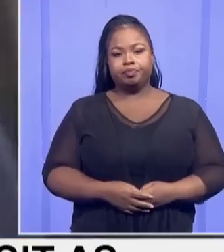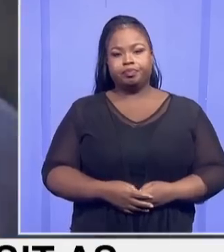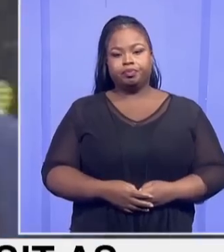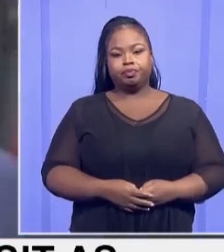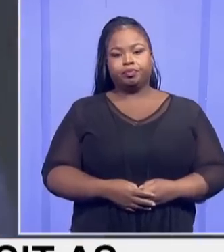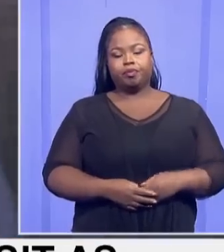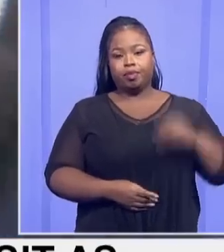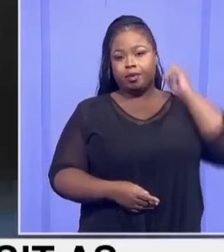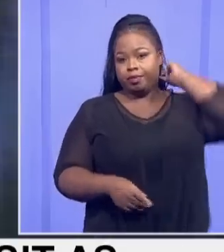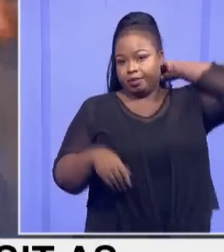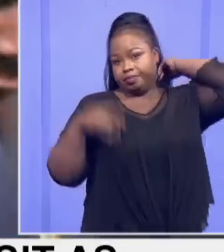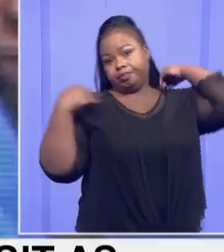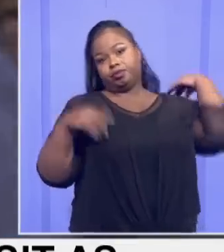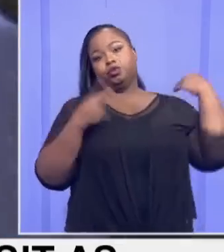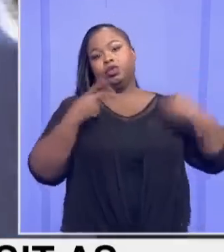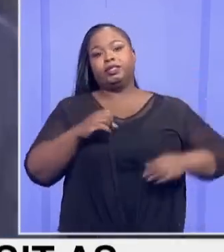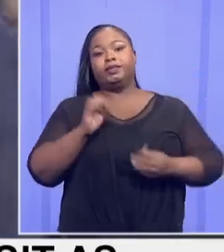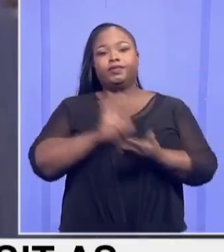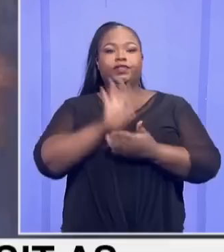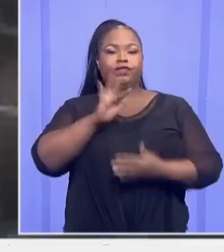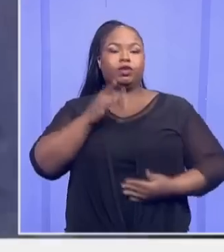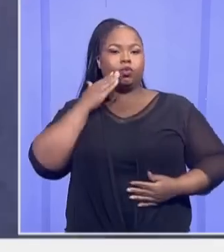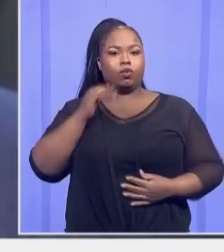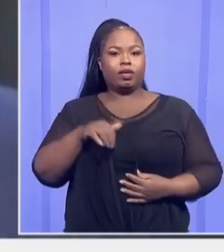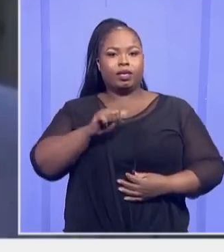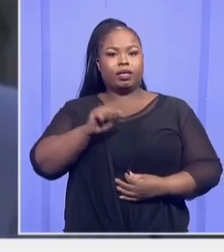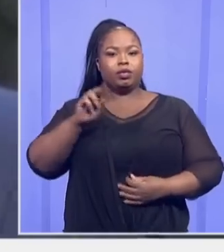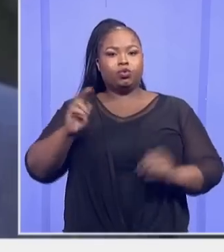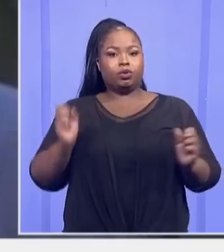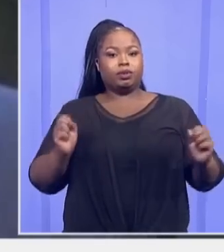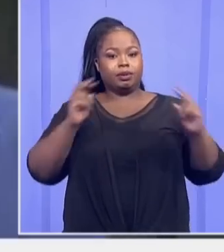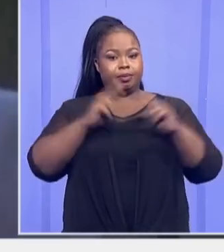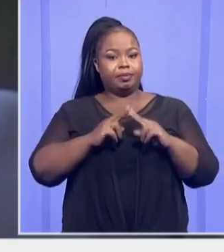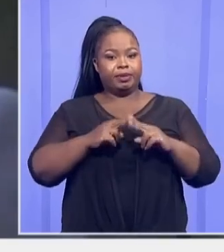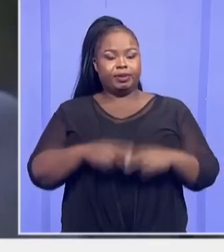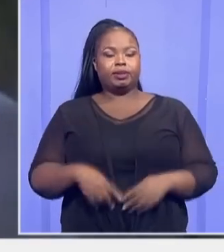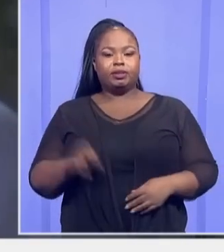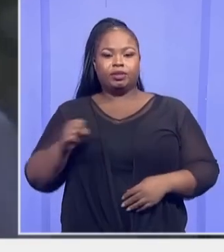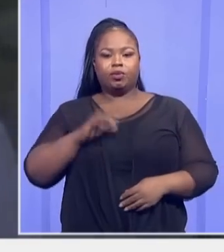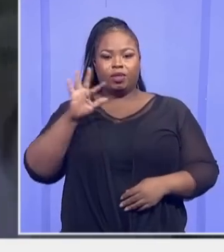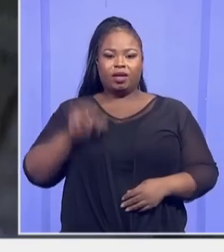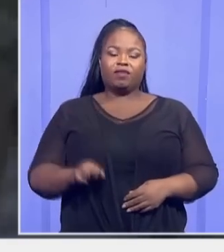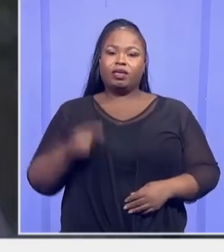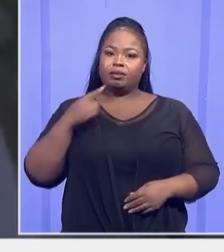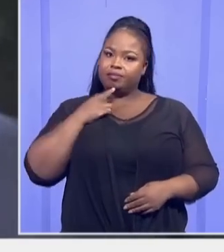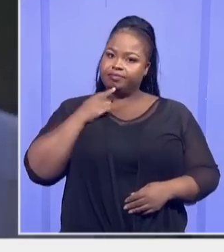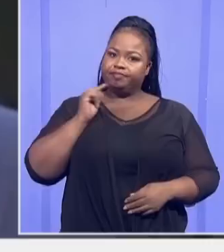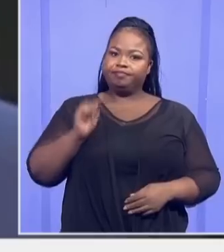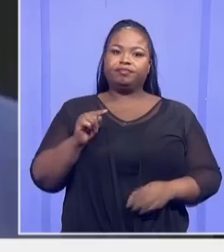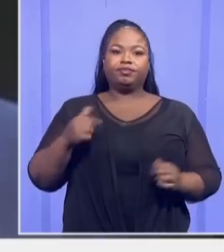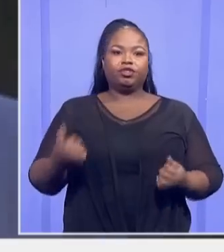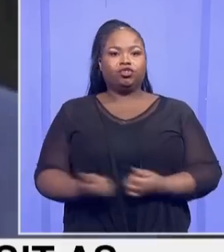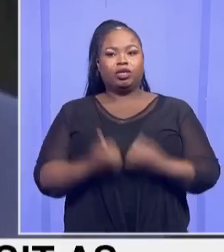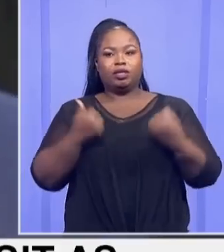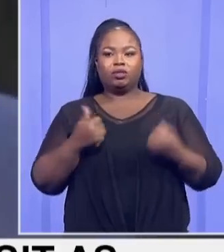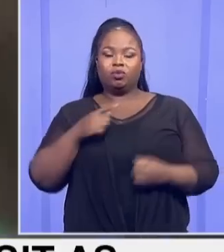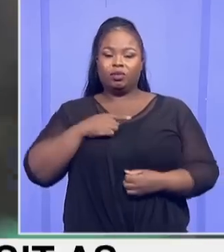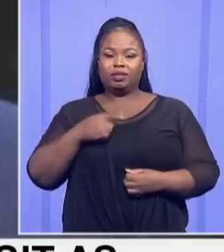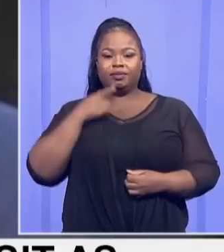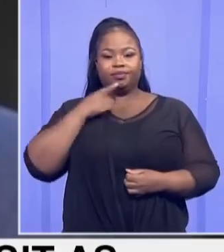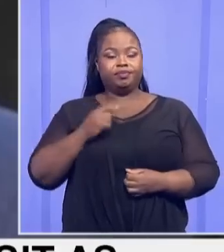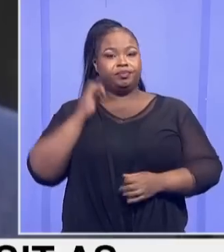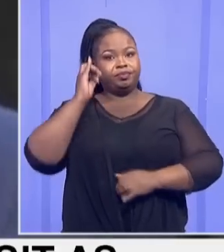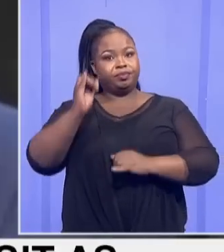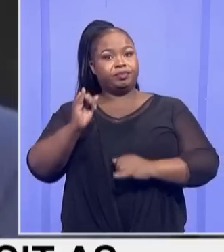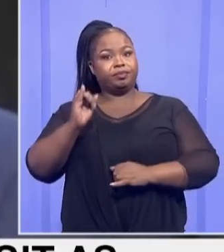It was in 2015, during the African Union Summit, when South Africa had to deal with the challenge of the